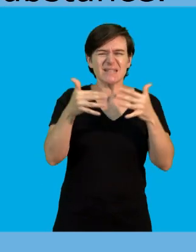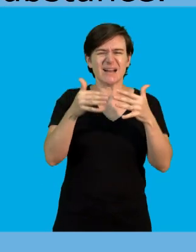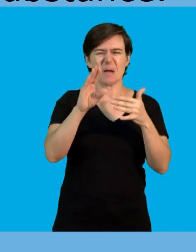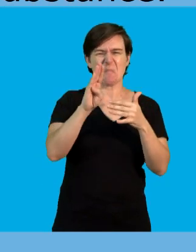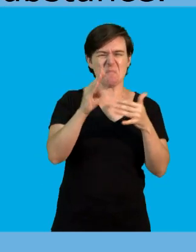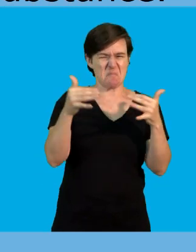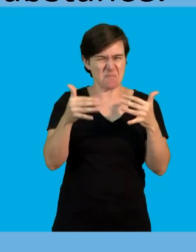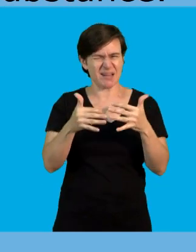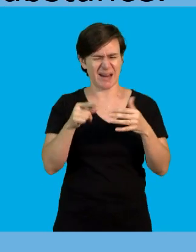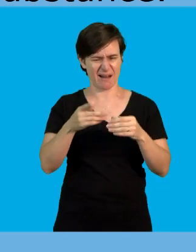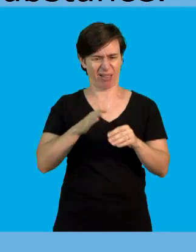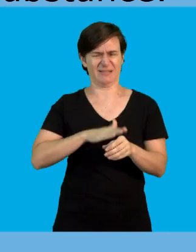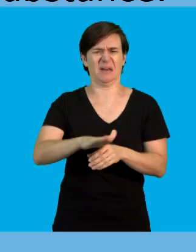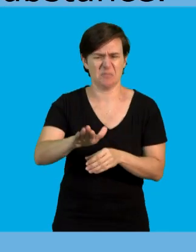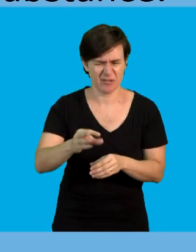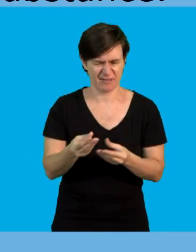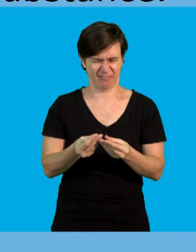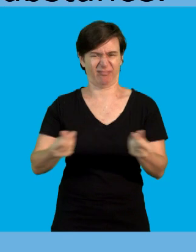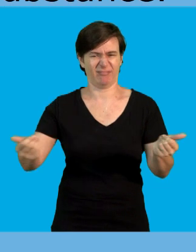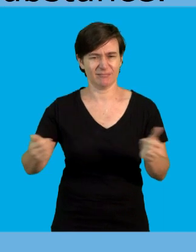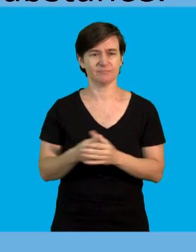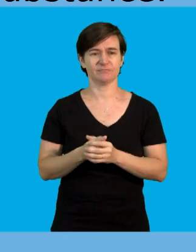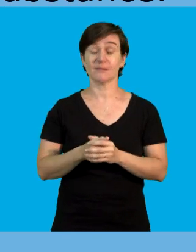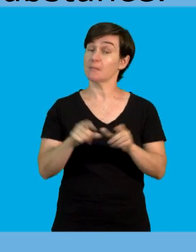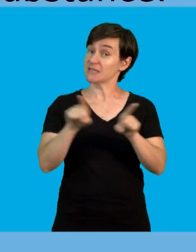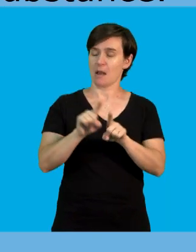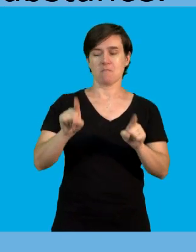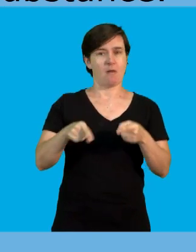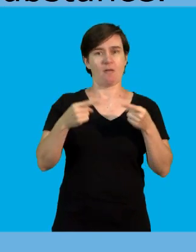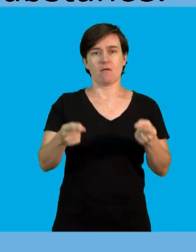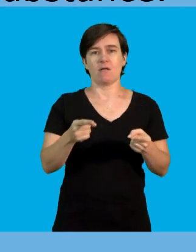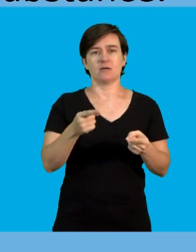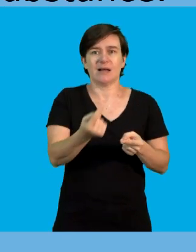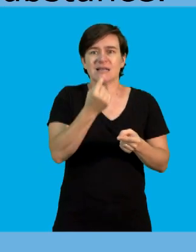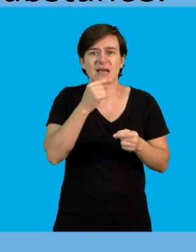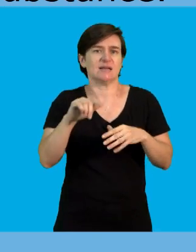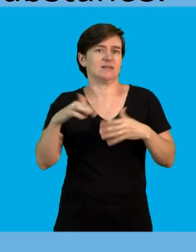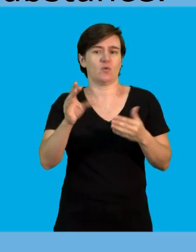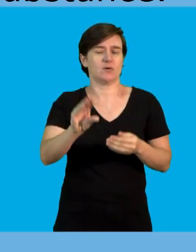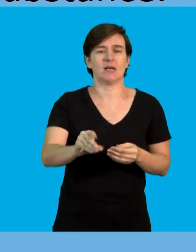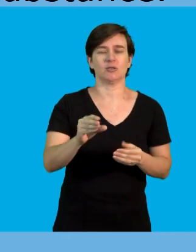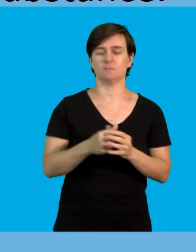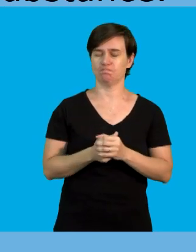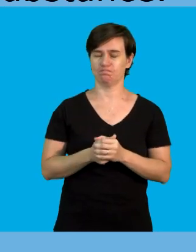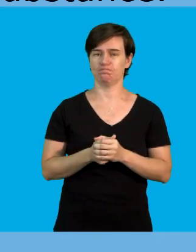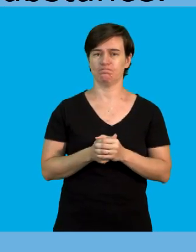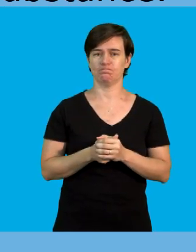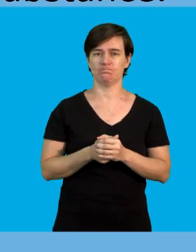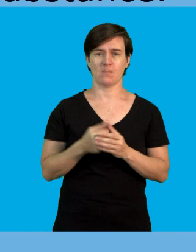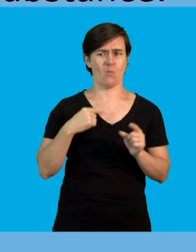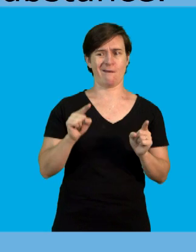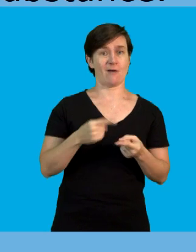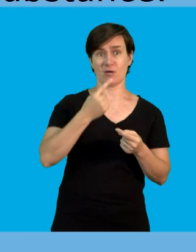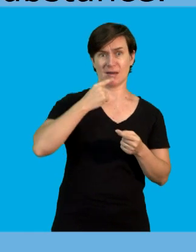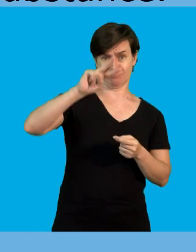that tastes bitter and feels slippery. Same with the acid. We are not going to be feeling the acid. We're not going to be feeling the base. We're also